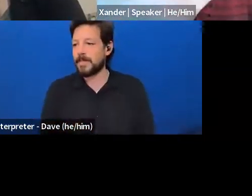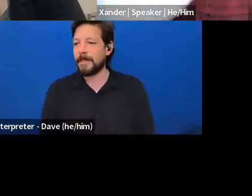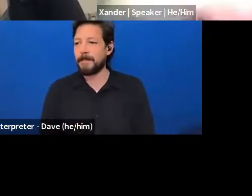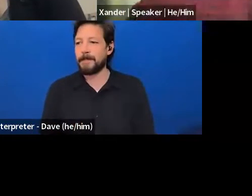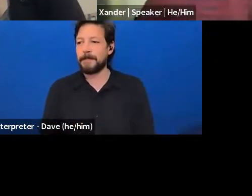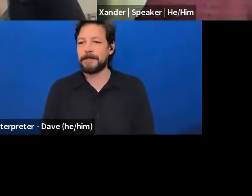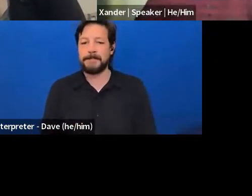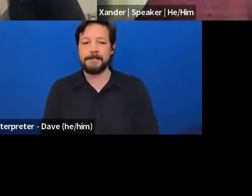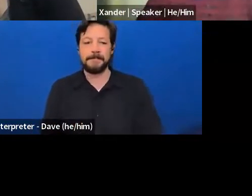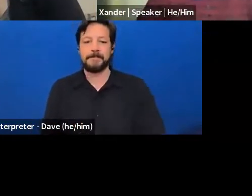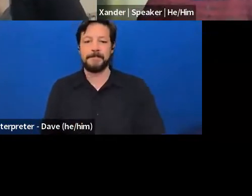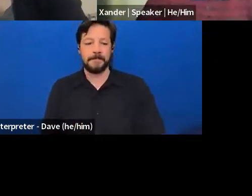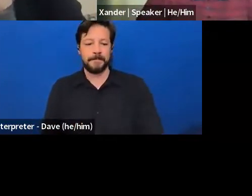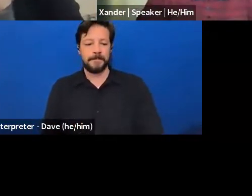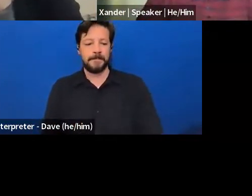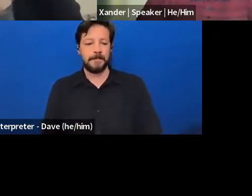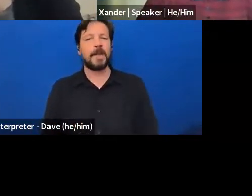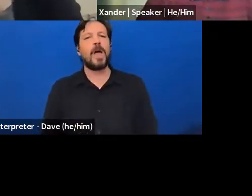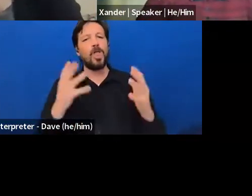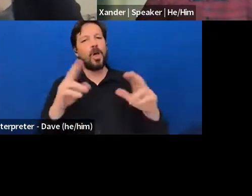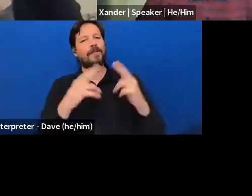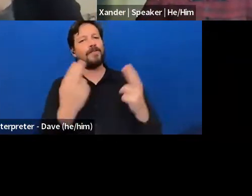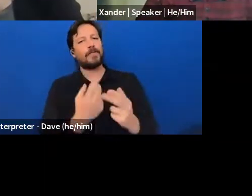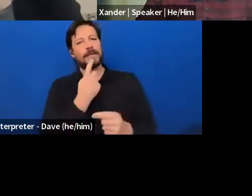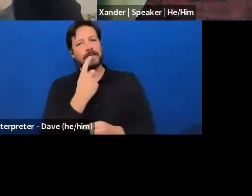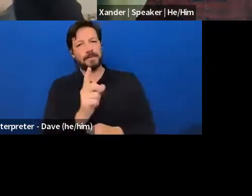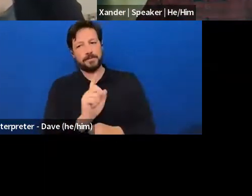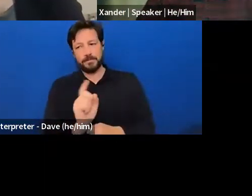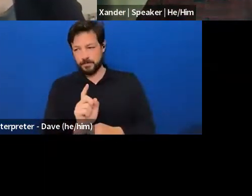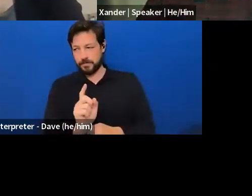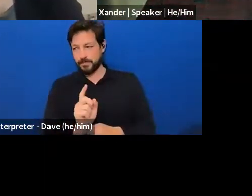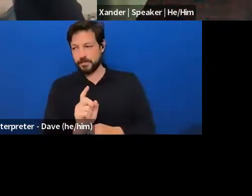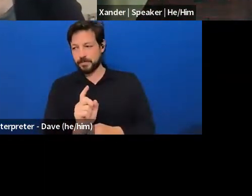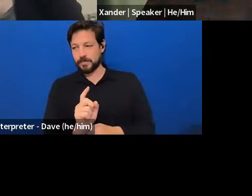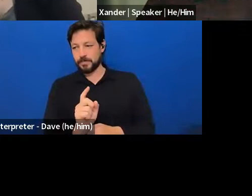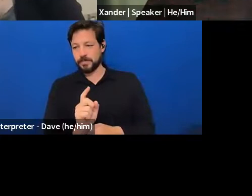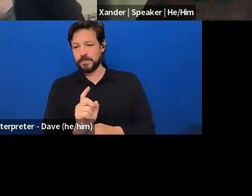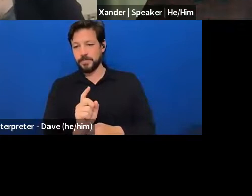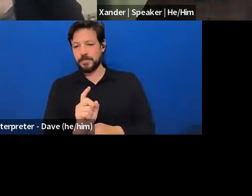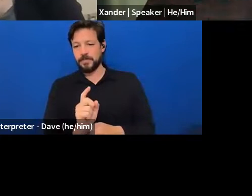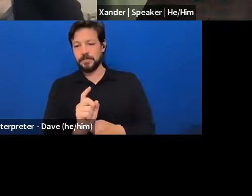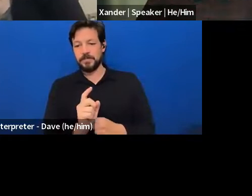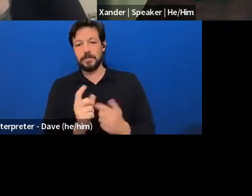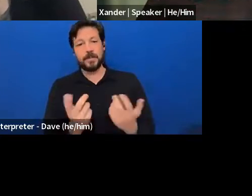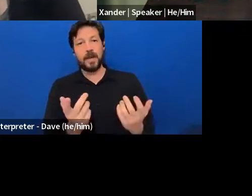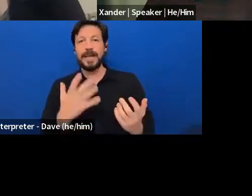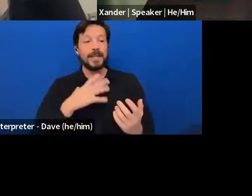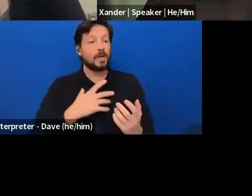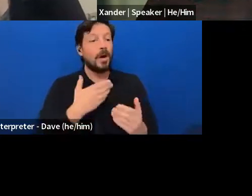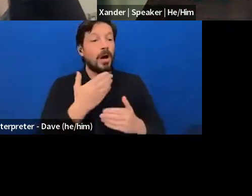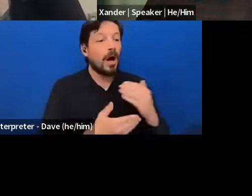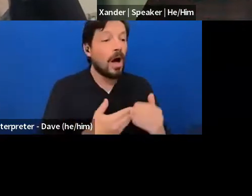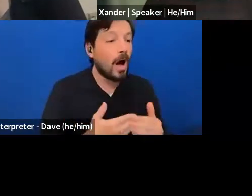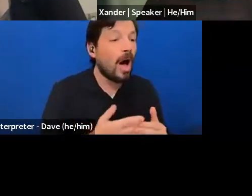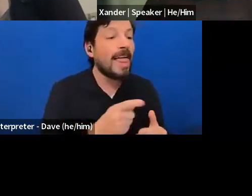The other thing that families talk about is the process of looking at what works and what doesn't